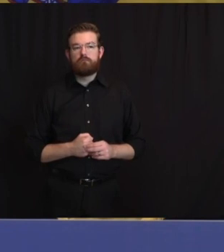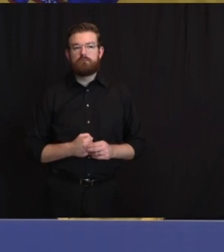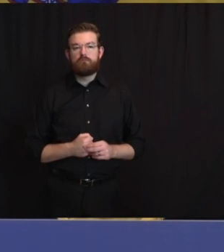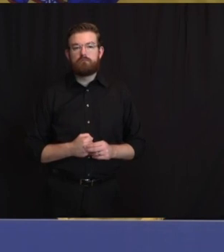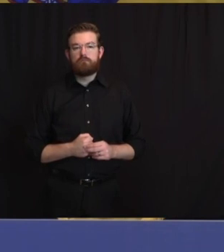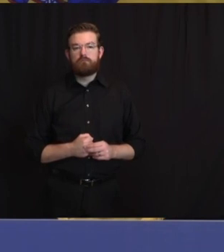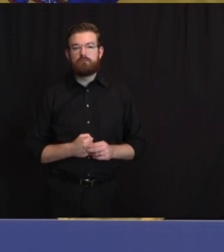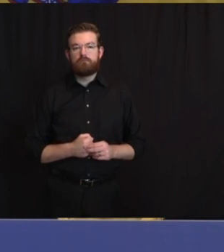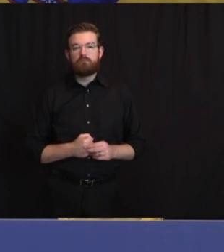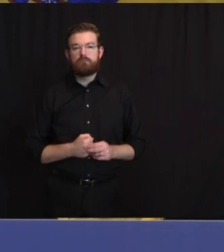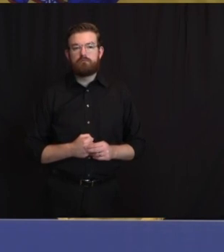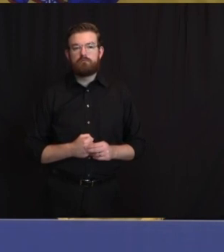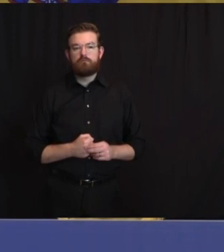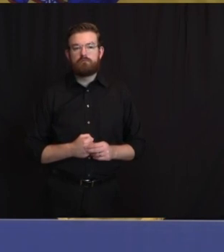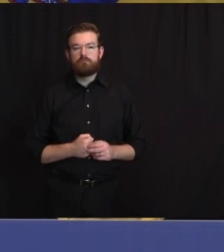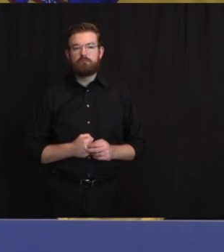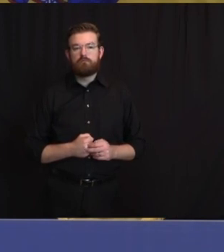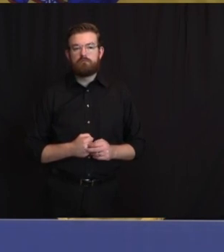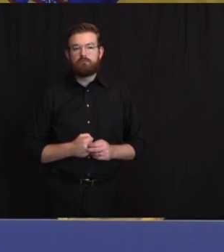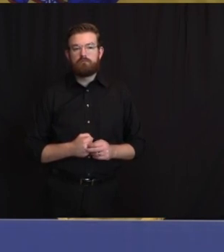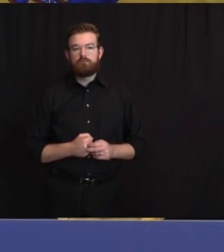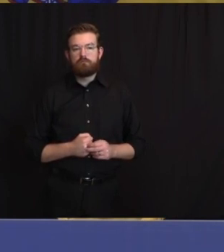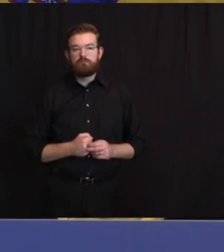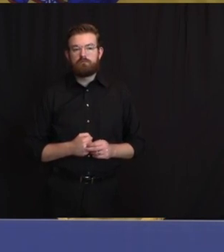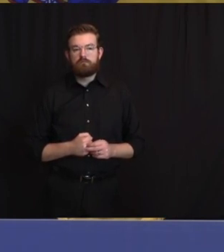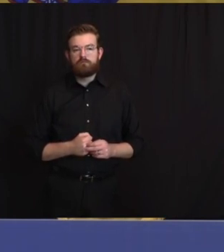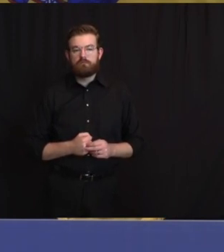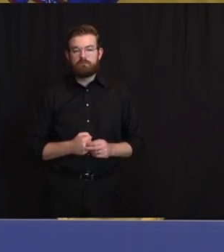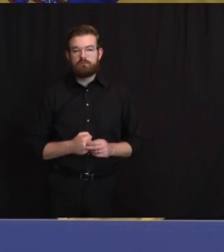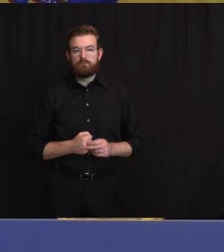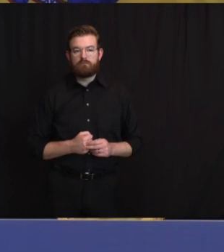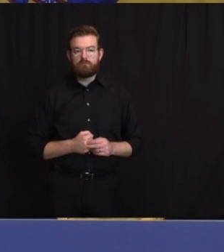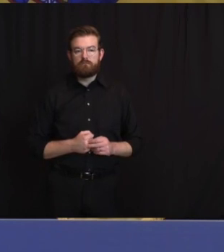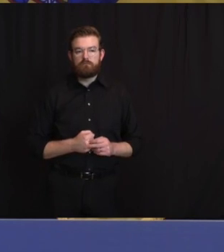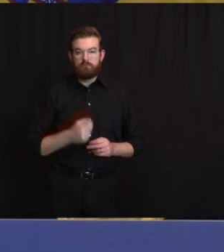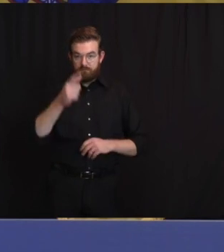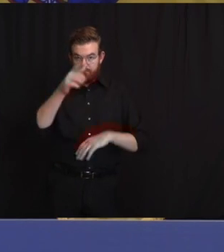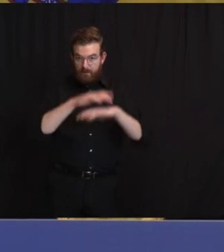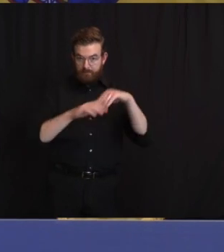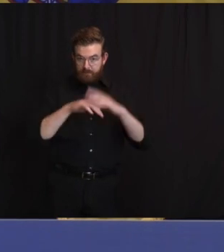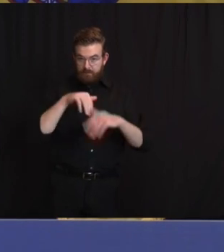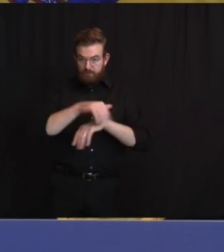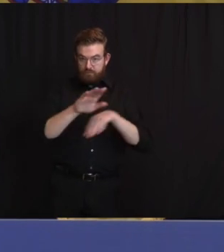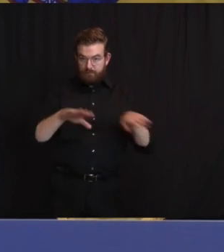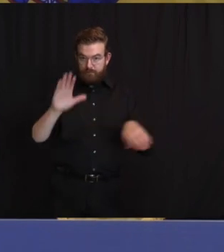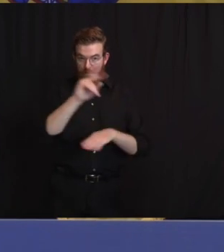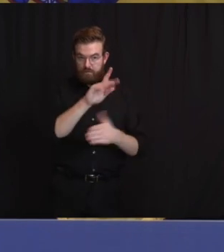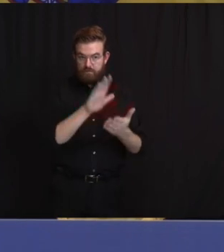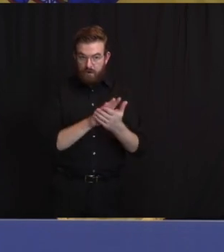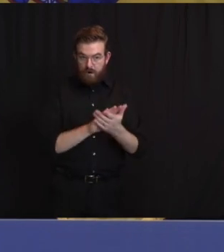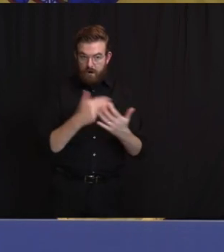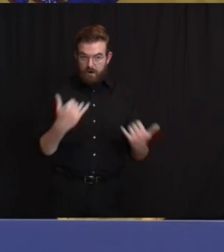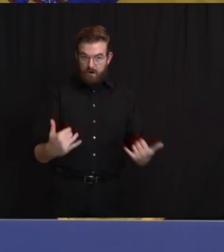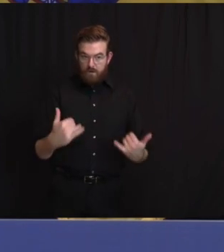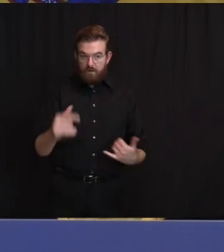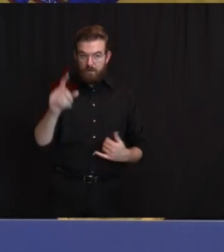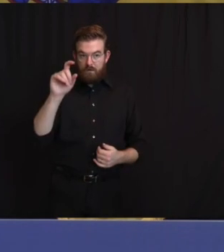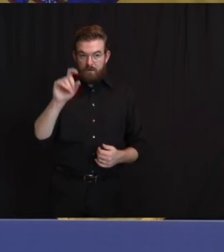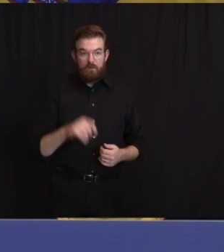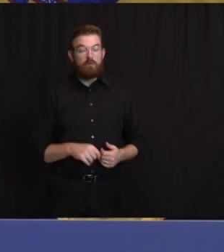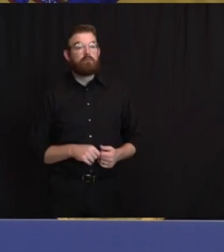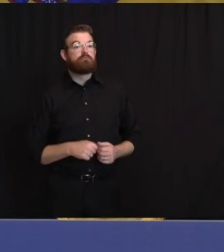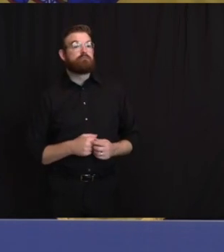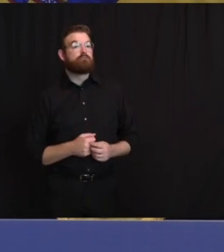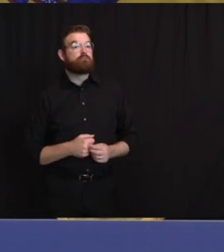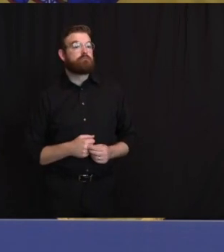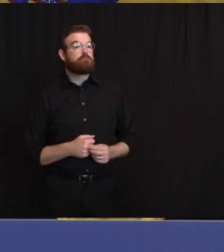your kids? I know you still have some in at least one in high school. Yeah. Are you comfortable sending them back now? Based on what I know, the answer is